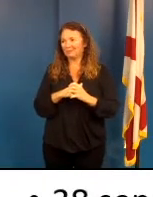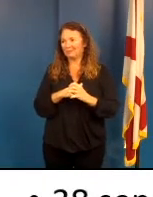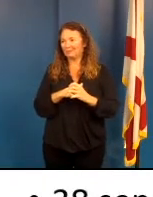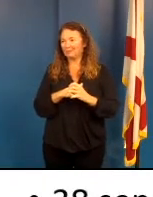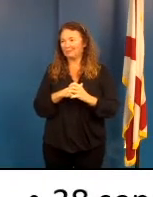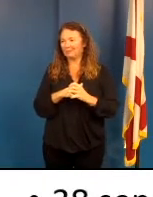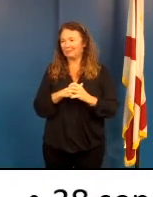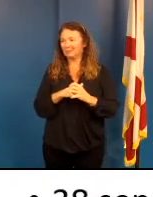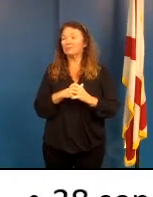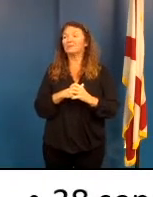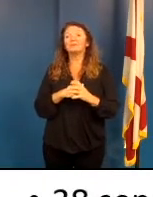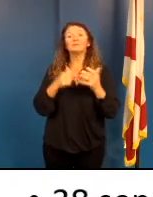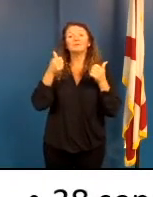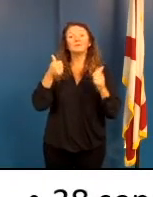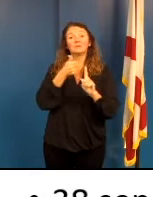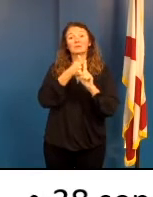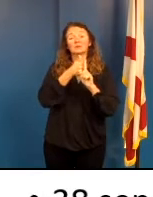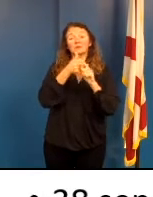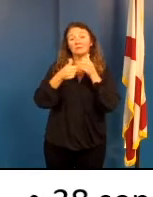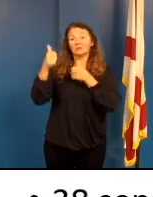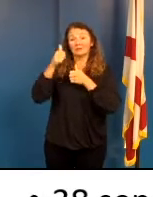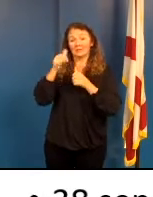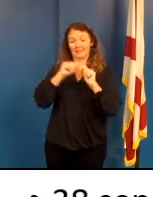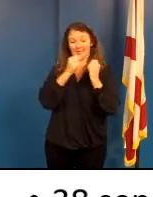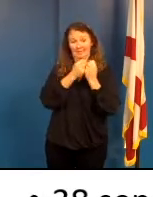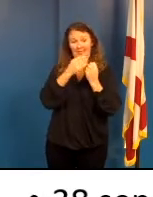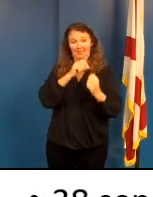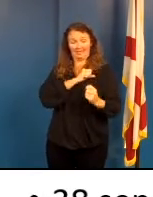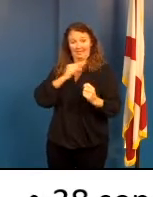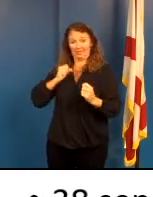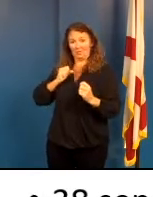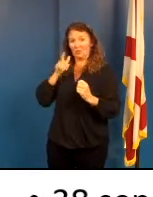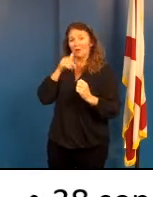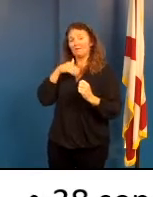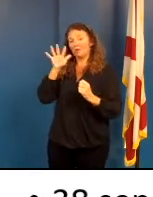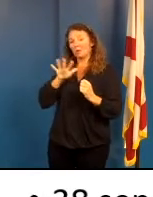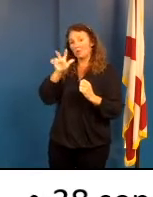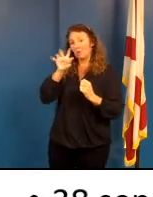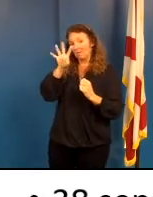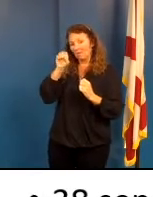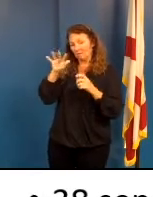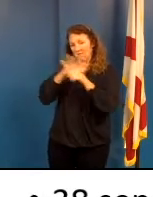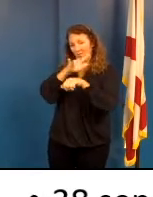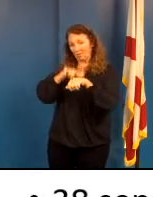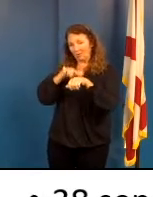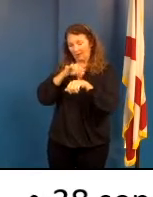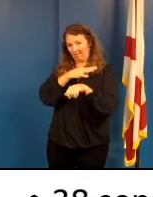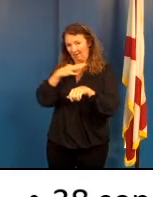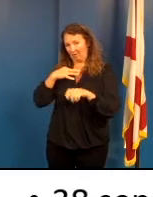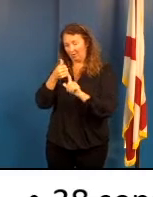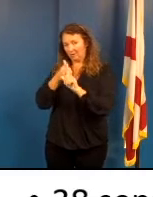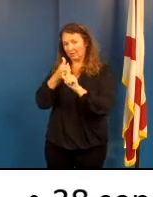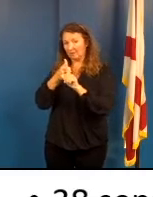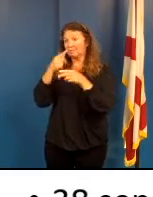Okay. The executive team and senators represent approximately 340 full-time faculty. This